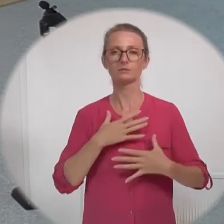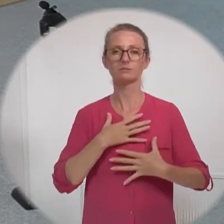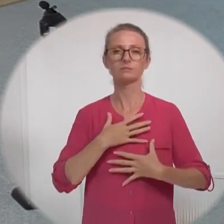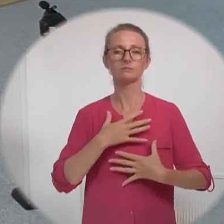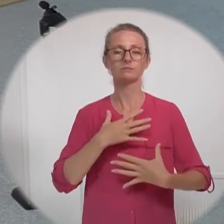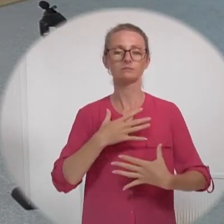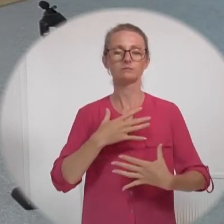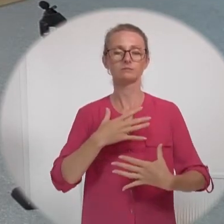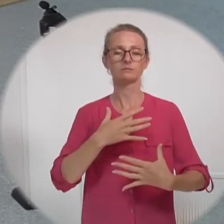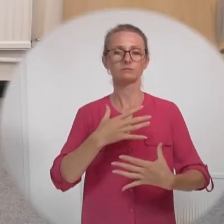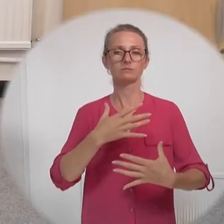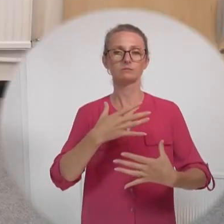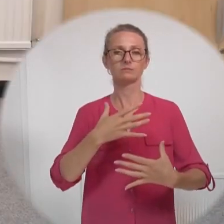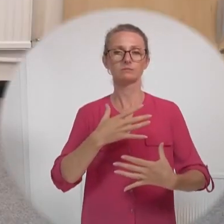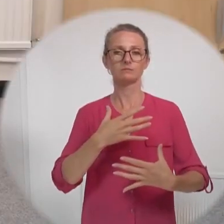Breathe out.